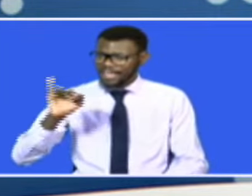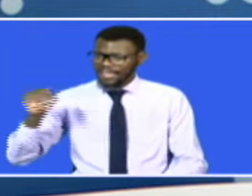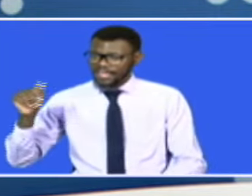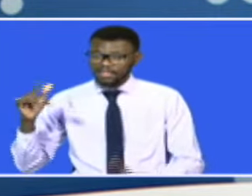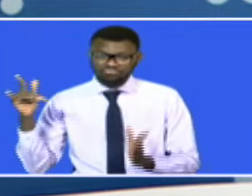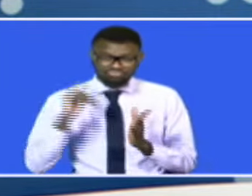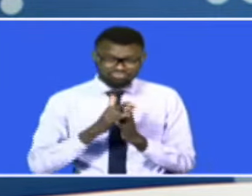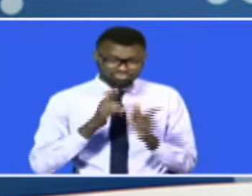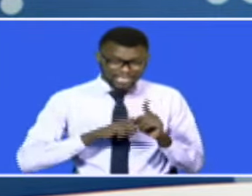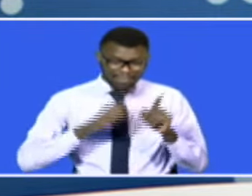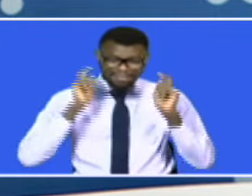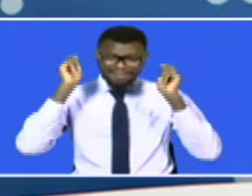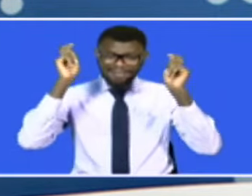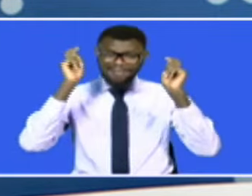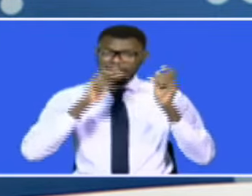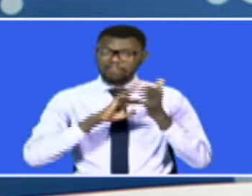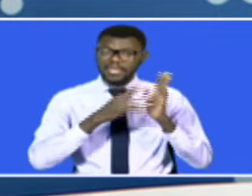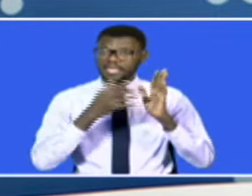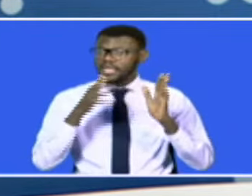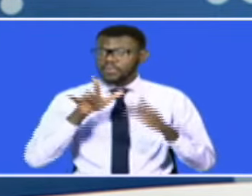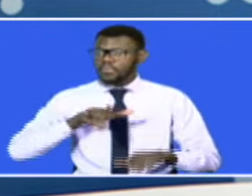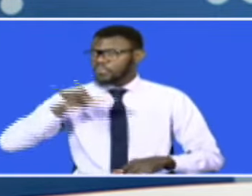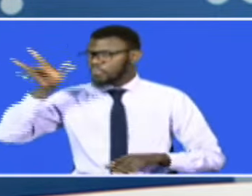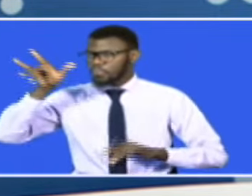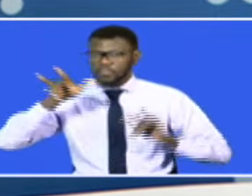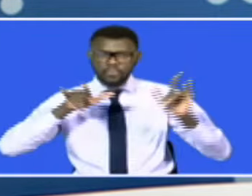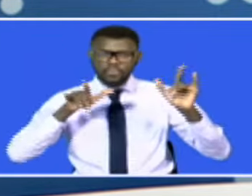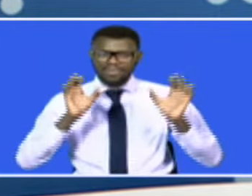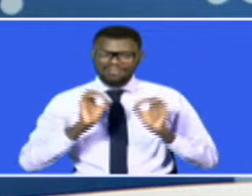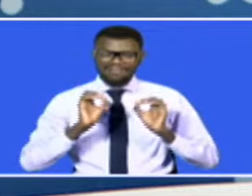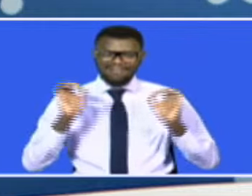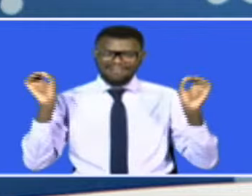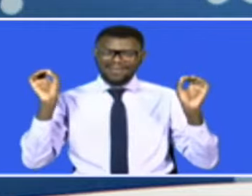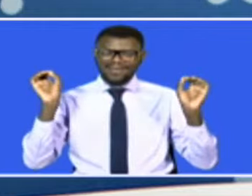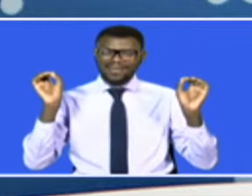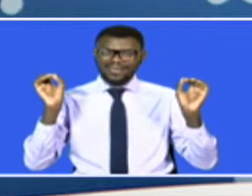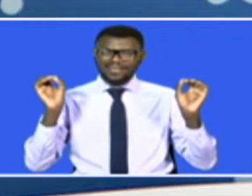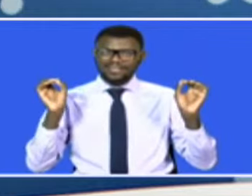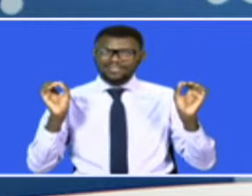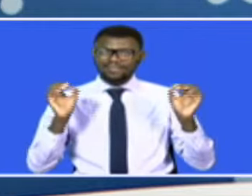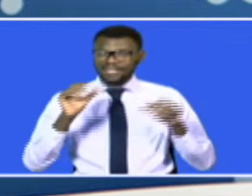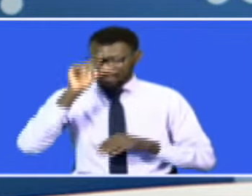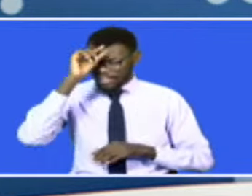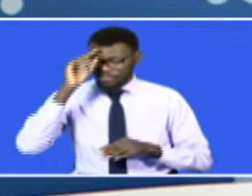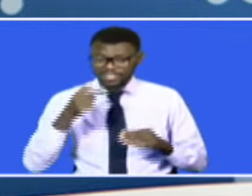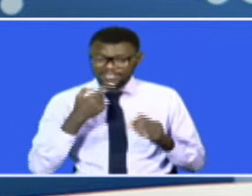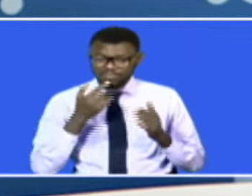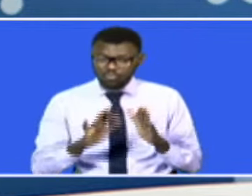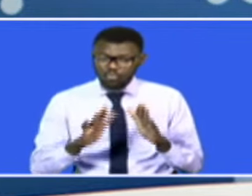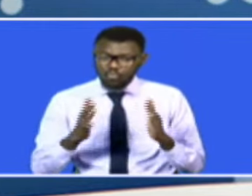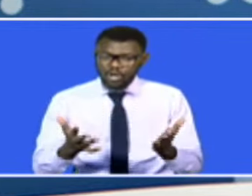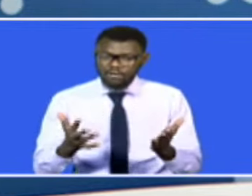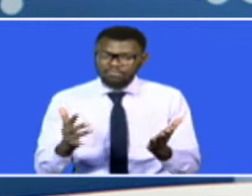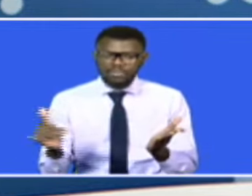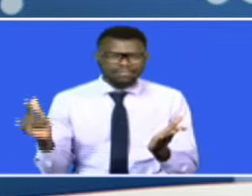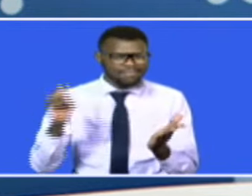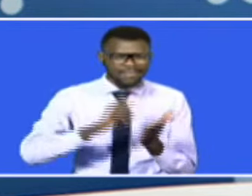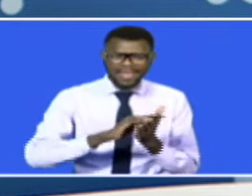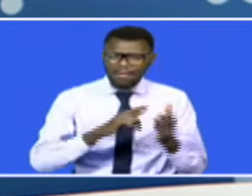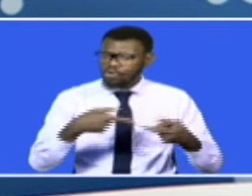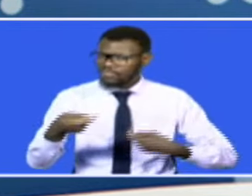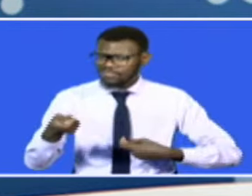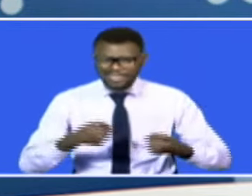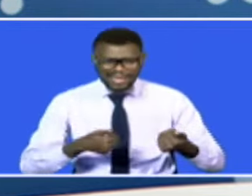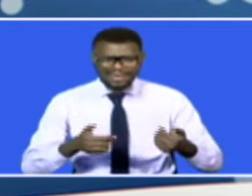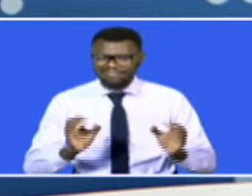other operations at the airport, a major travel hub in the region. The government has stated that the airport is not for sale